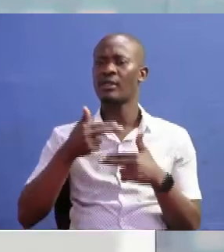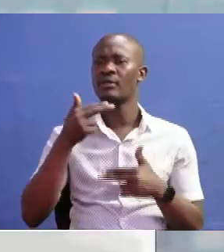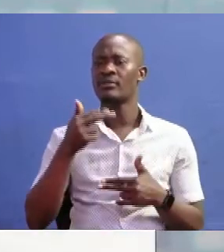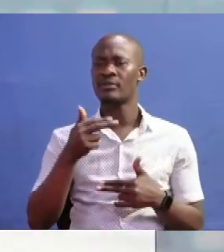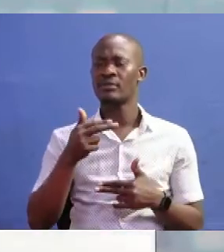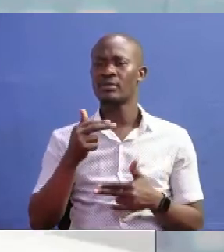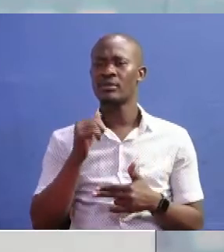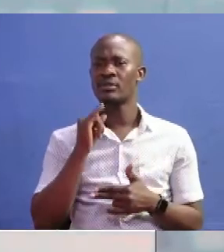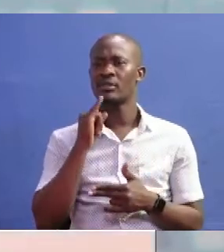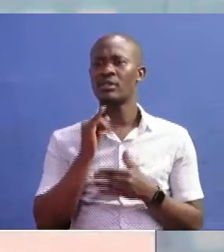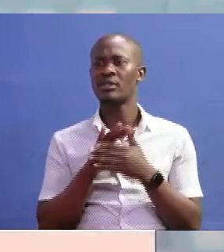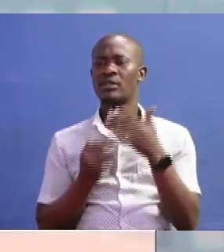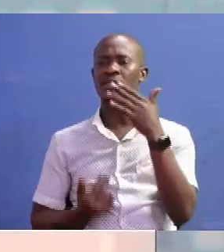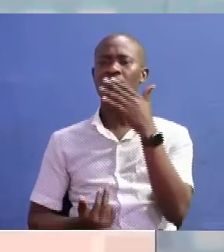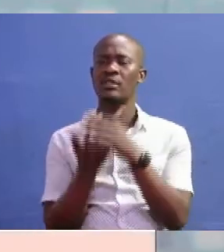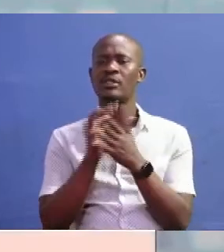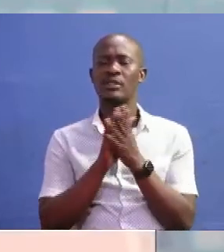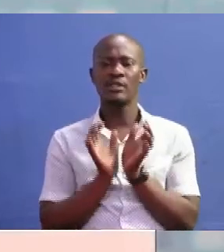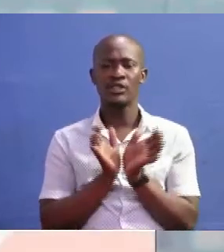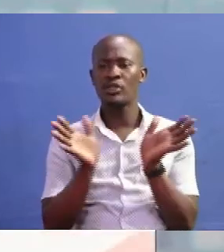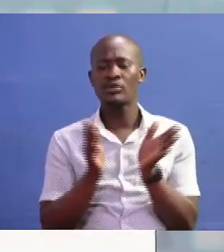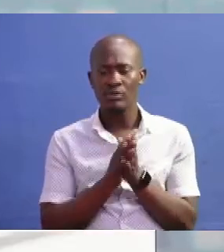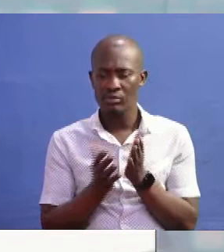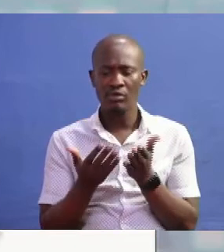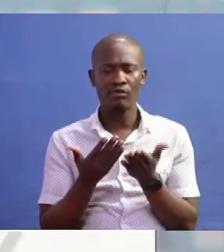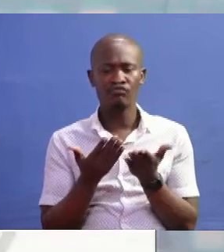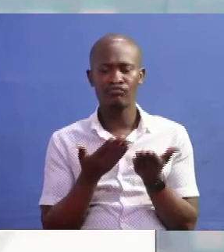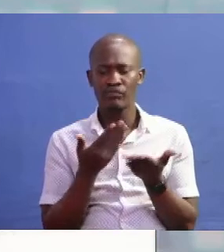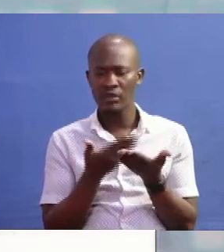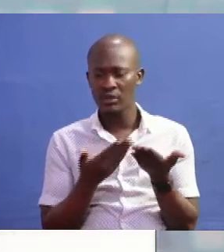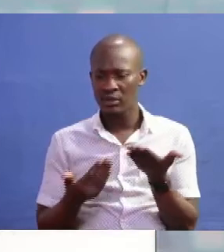high, it increases the general prices of goods and services. That means